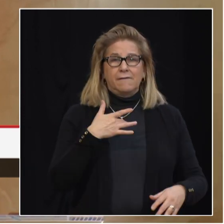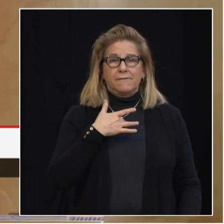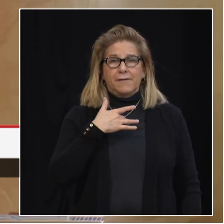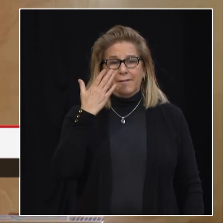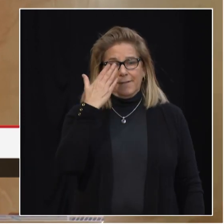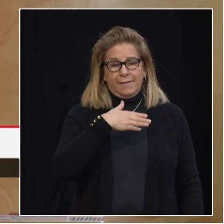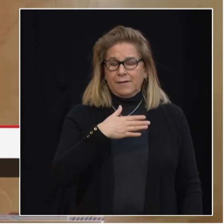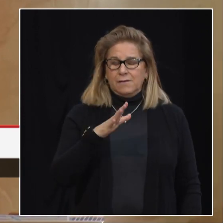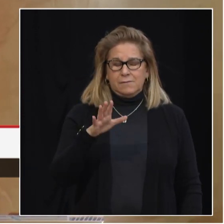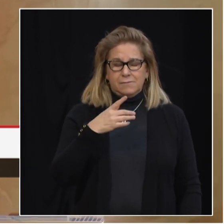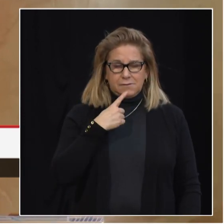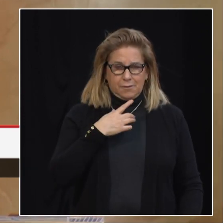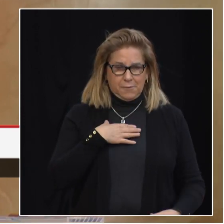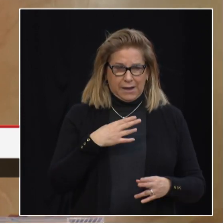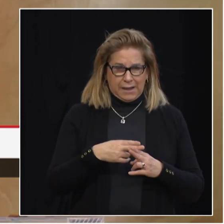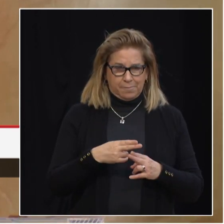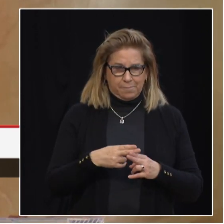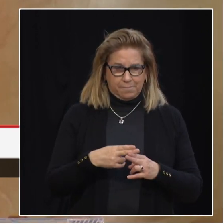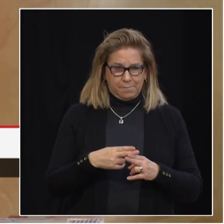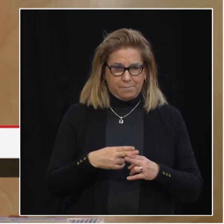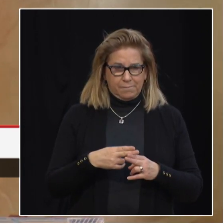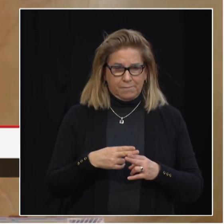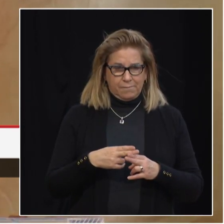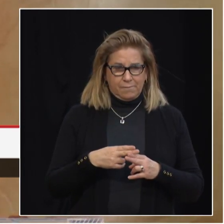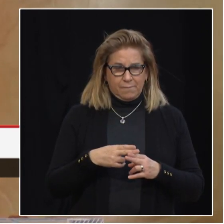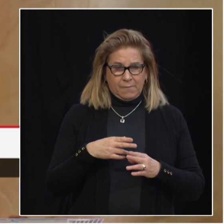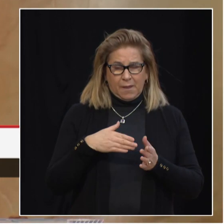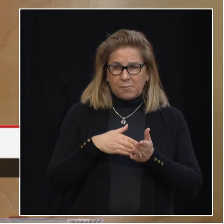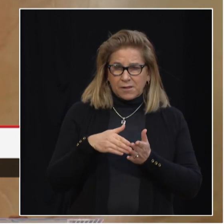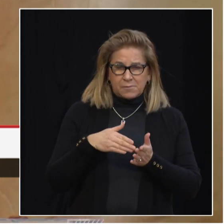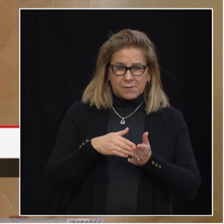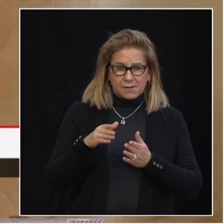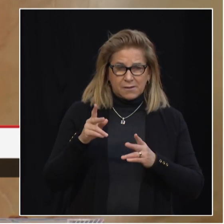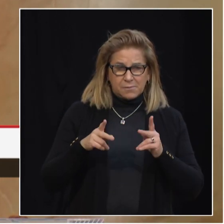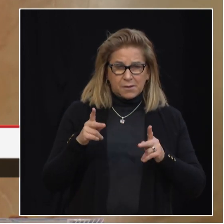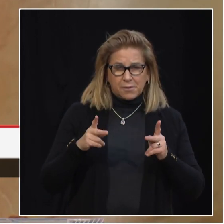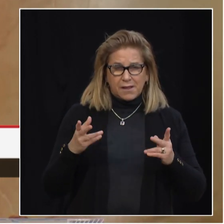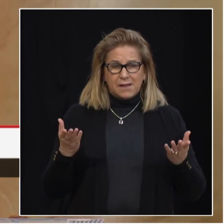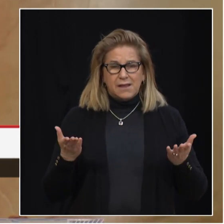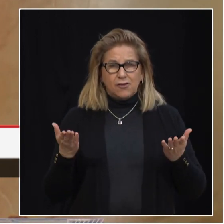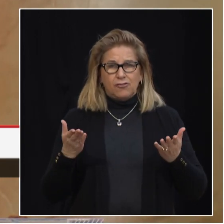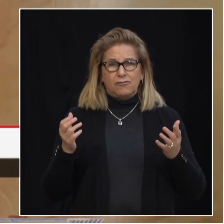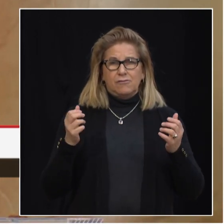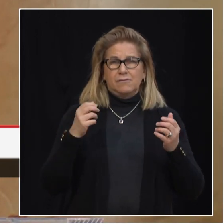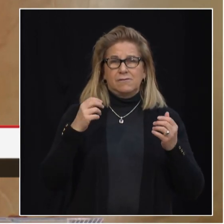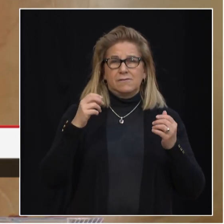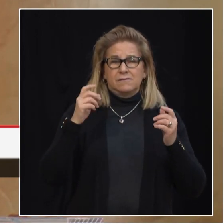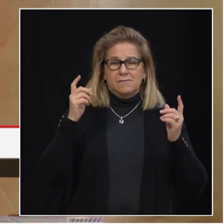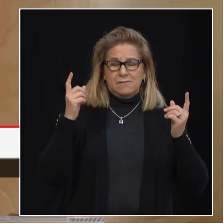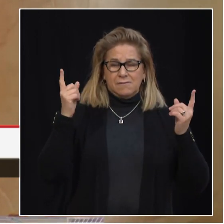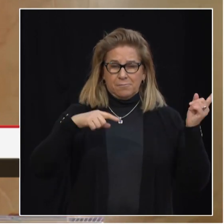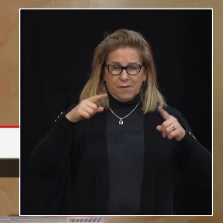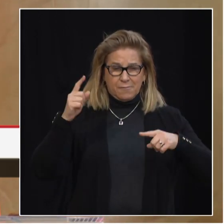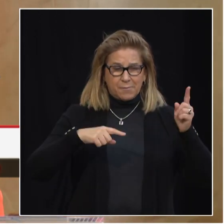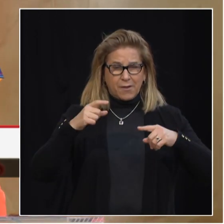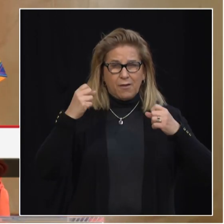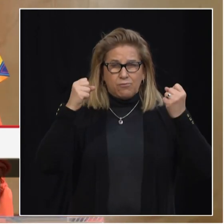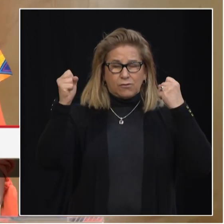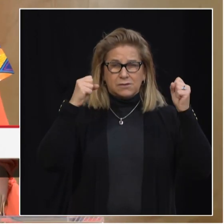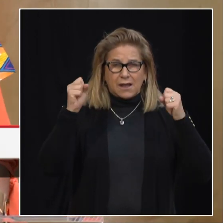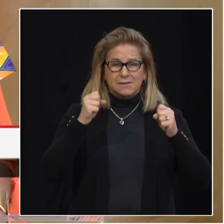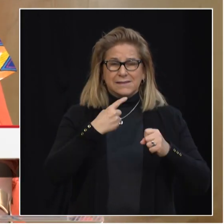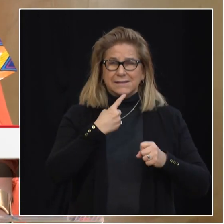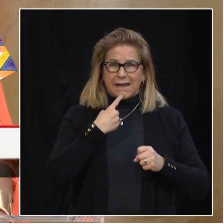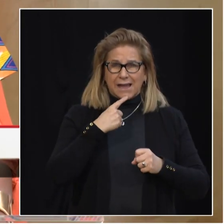world chant in solidarity, say her name, the energy that brings life to us and puts us at the forefront as leaders in all